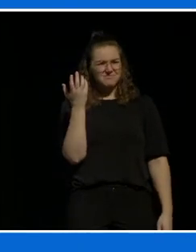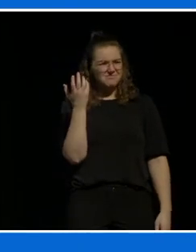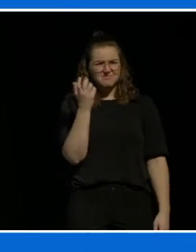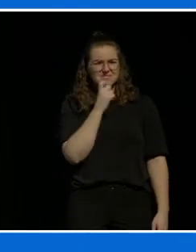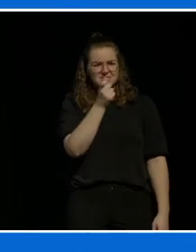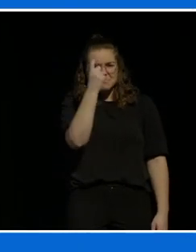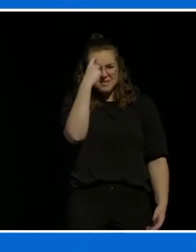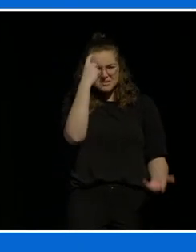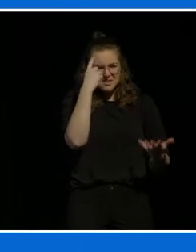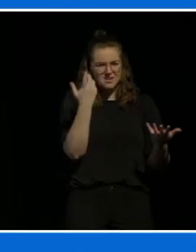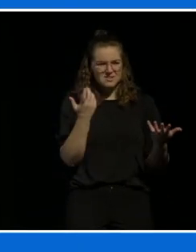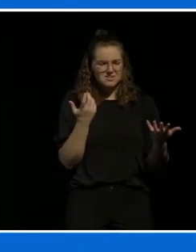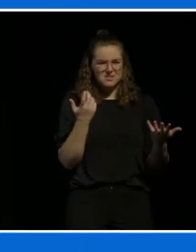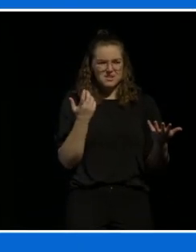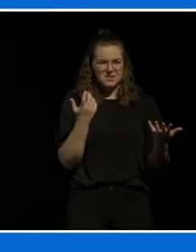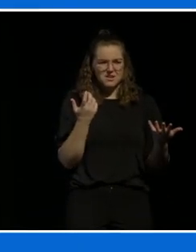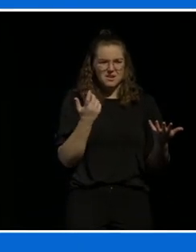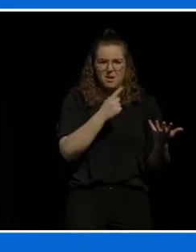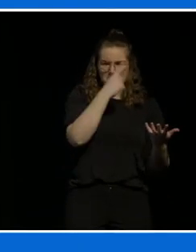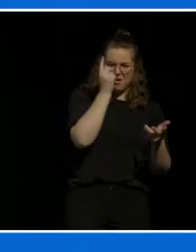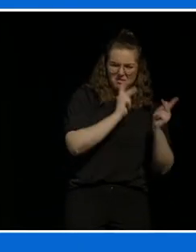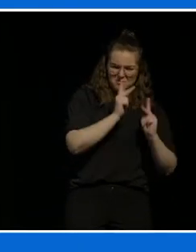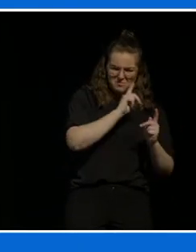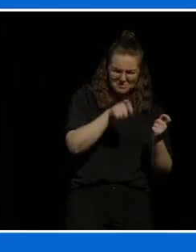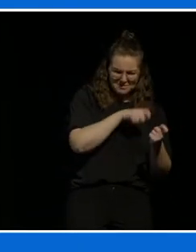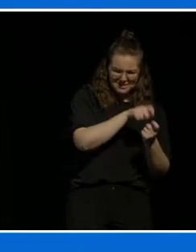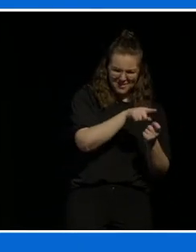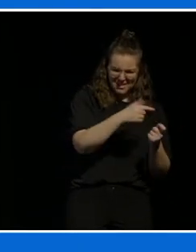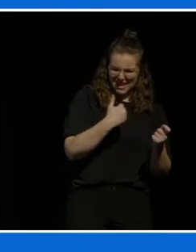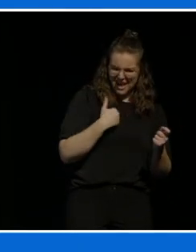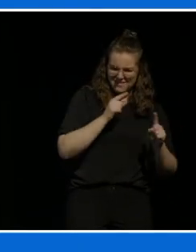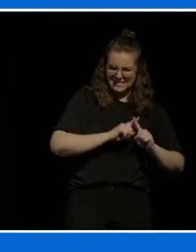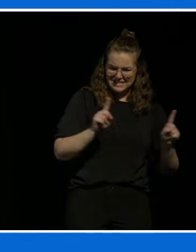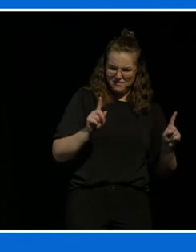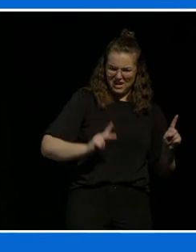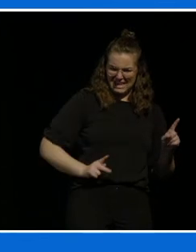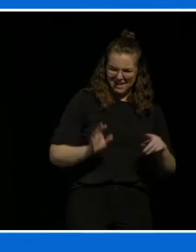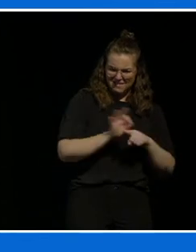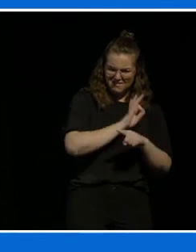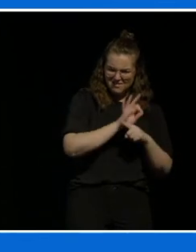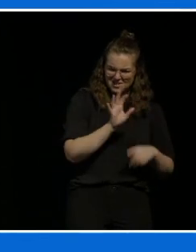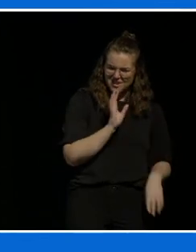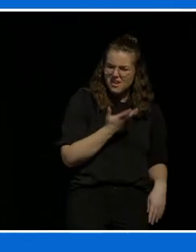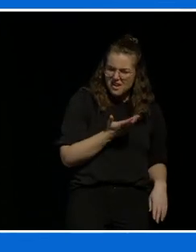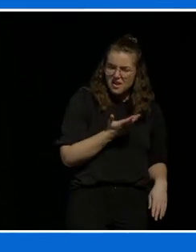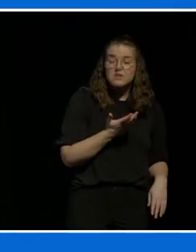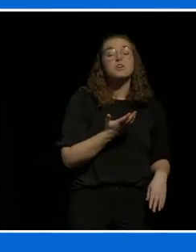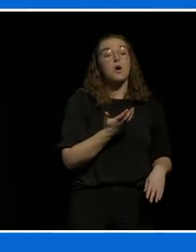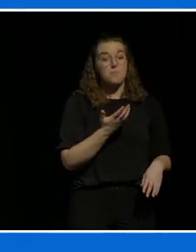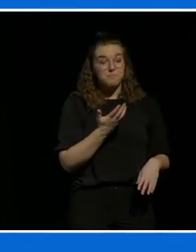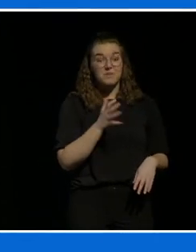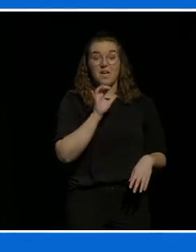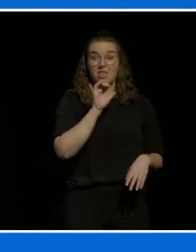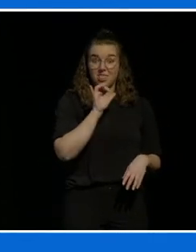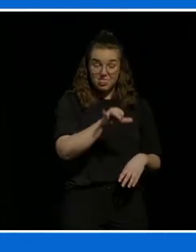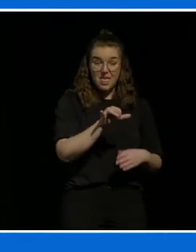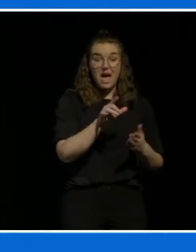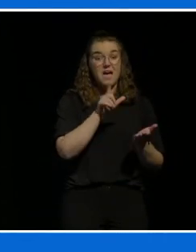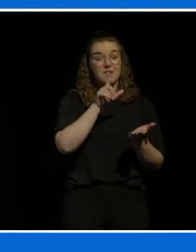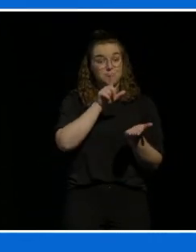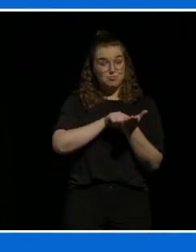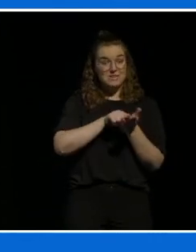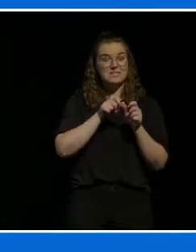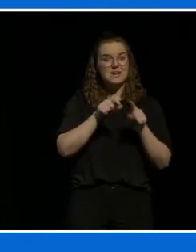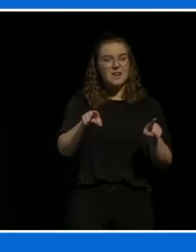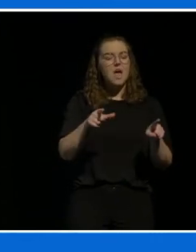is it that's predisposing people to, black people specifically, to having different kidney health? And it turns out when you follow the literature, it came from this assumption that